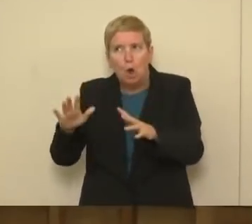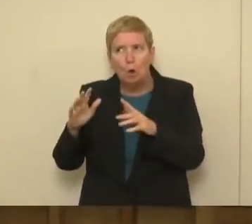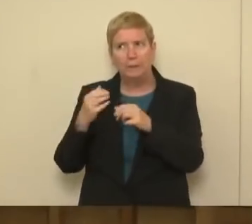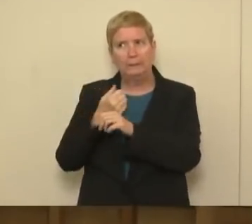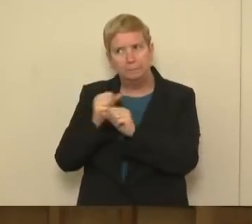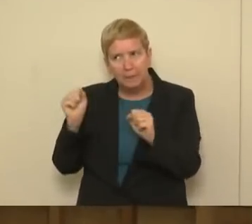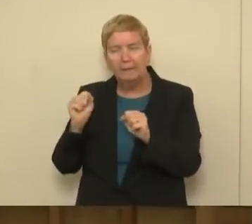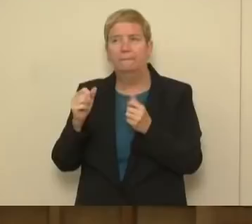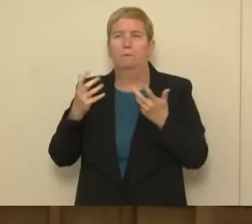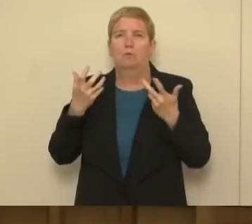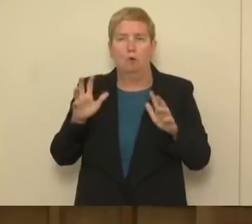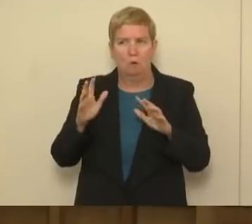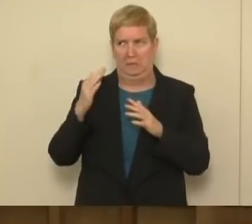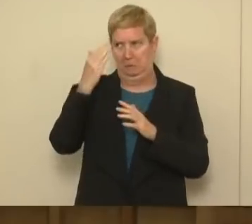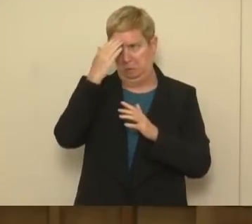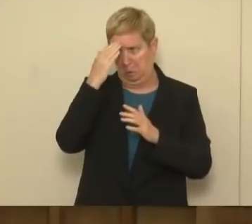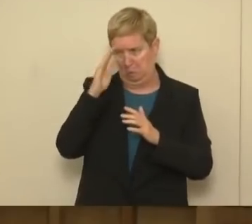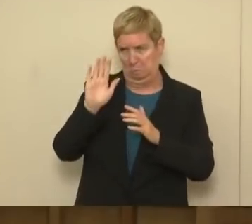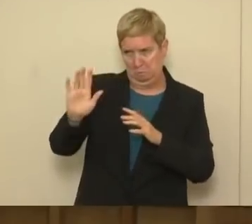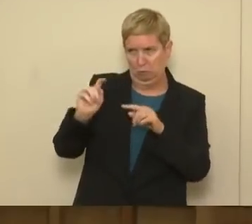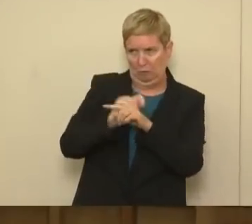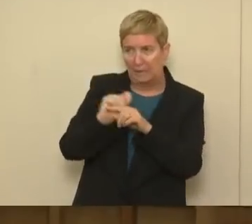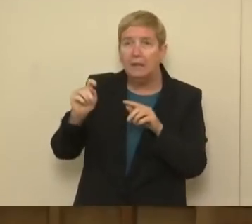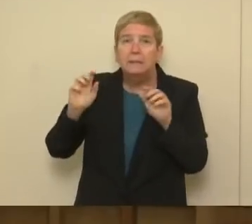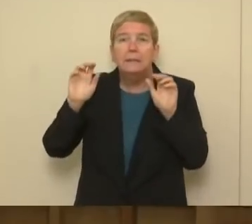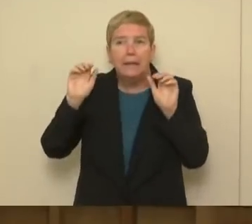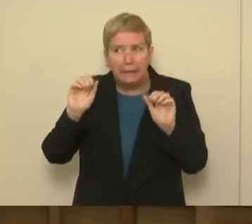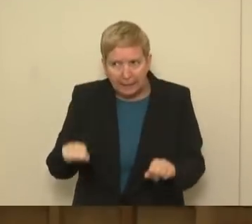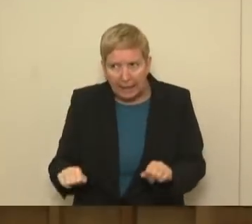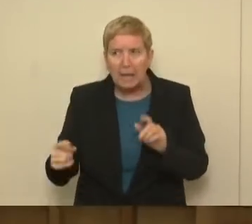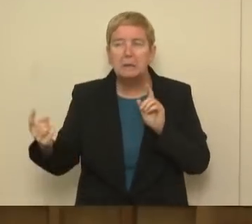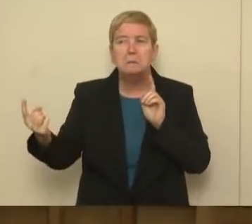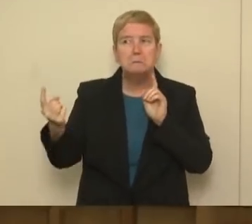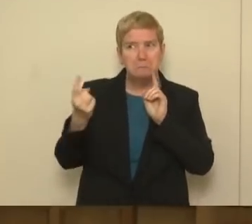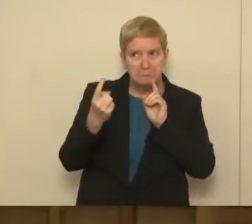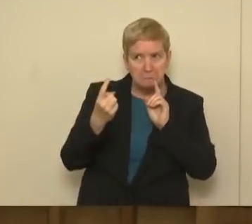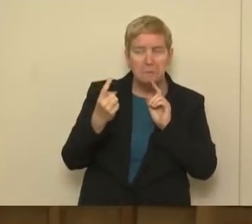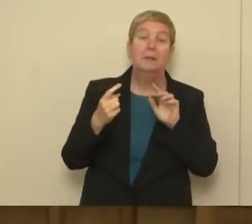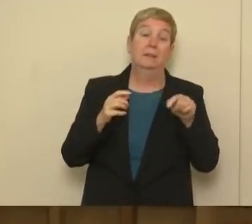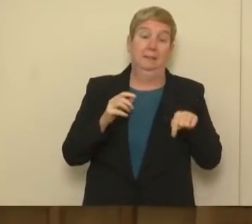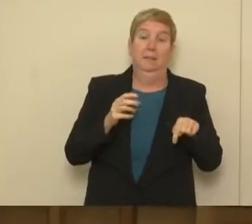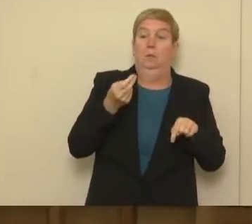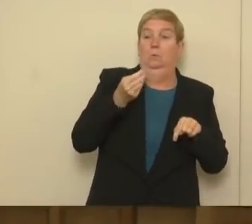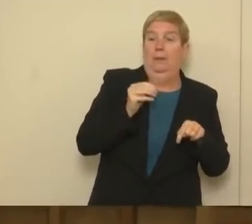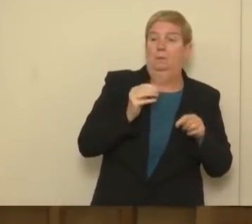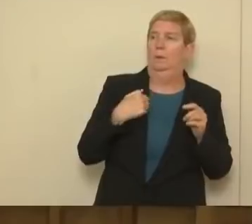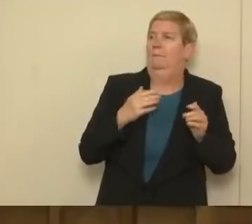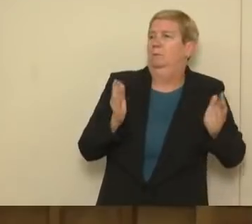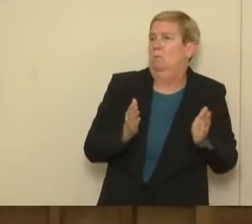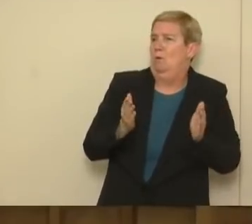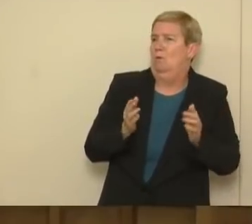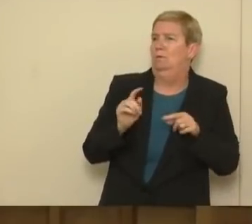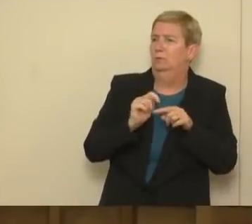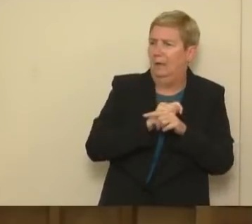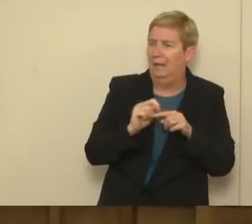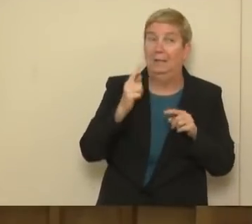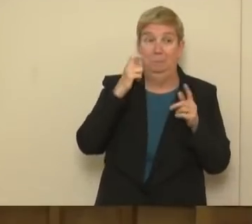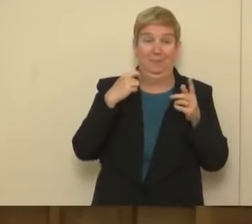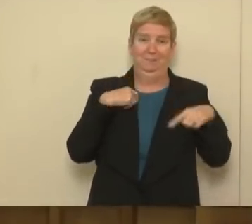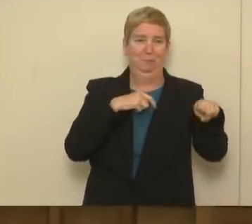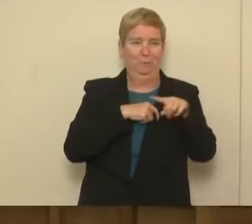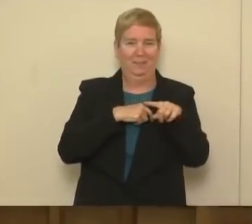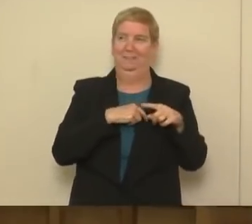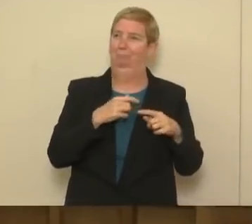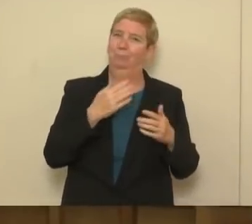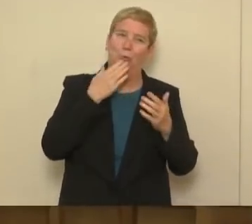we talk about the trainings that the census has had, and that they have made smaller trainings in New Mexico as a result of our good practices, of the governor's